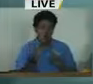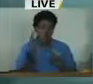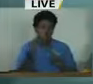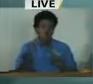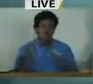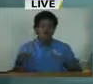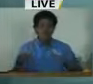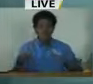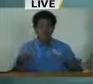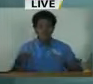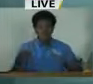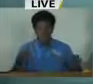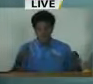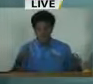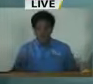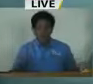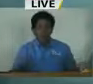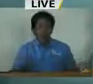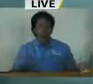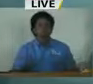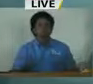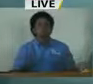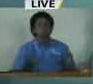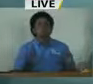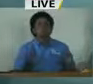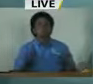action. There is nowhere